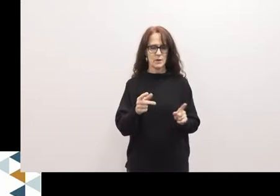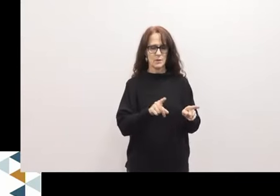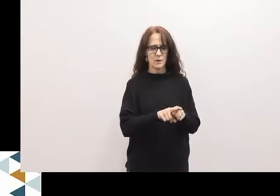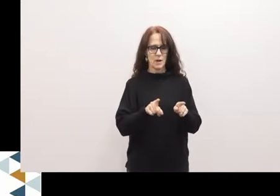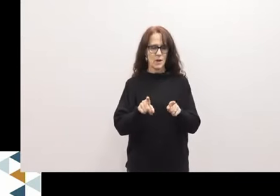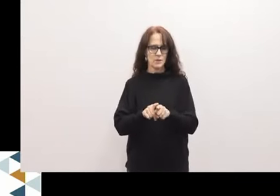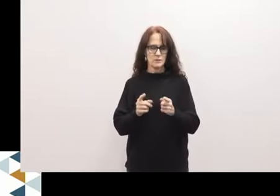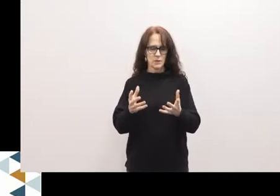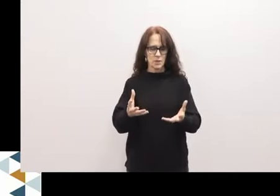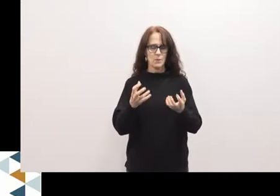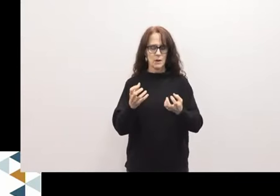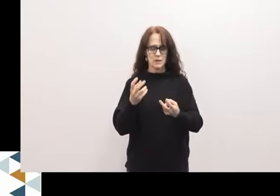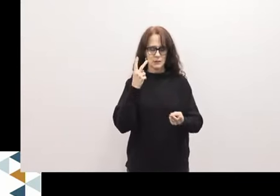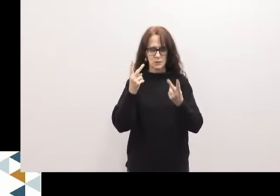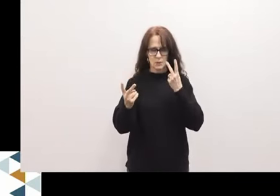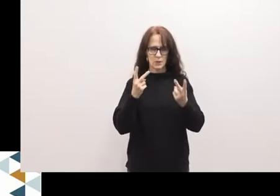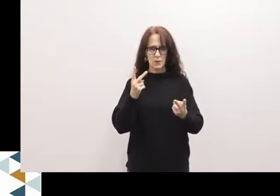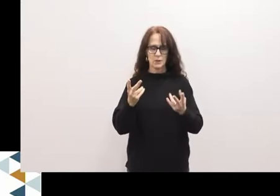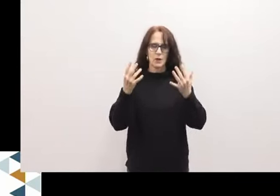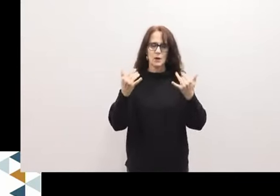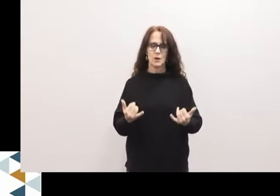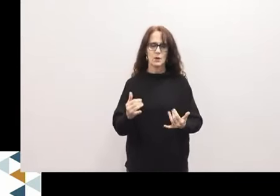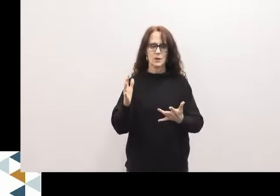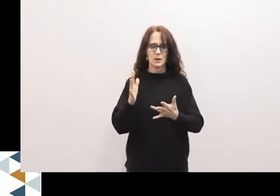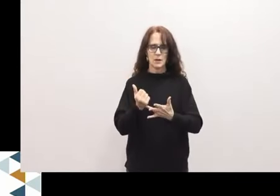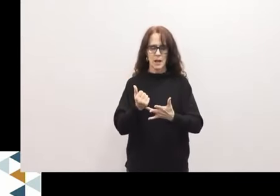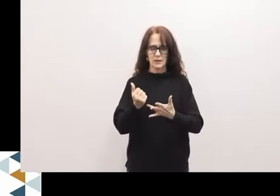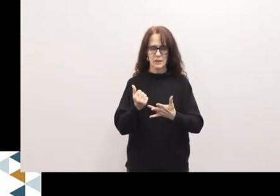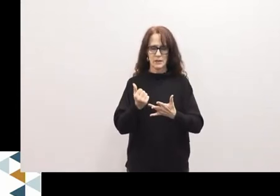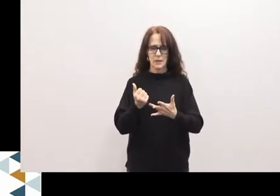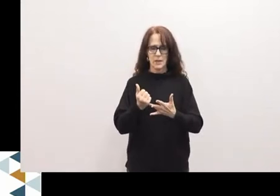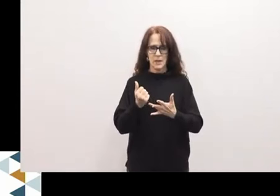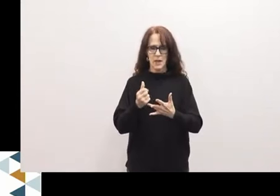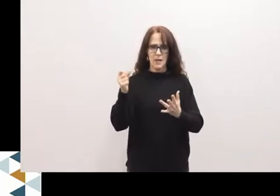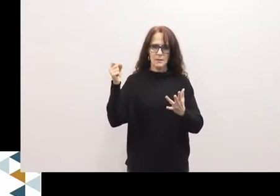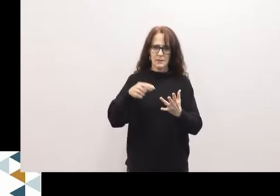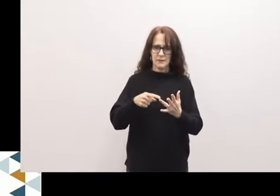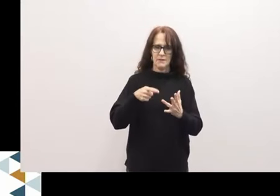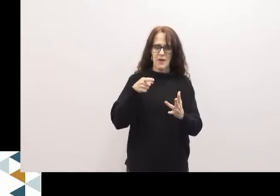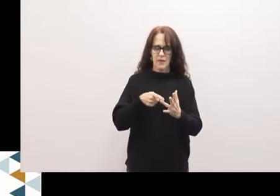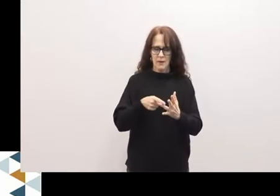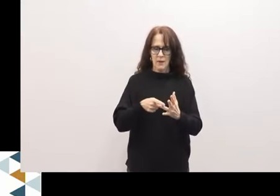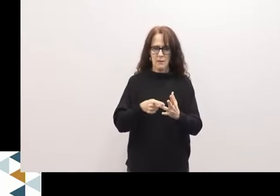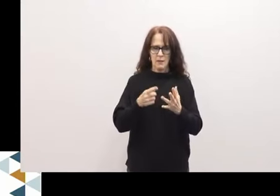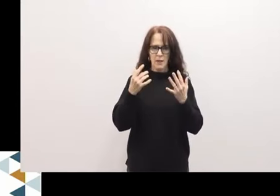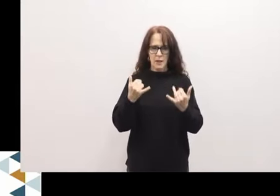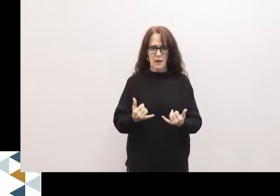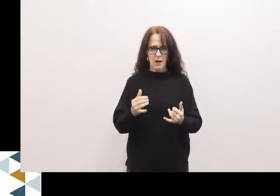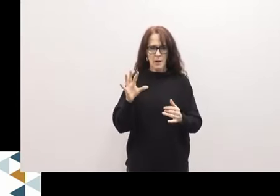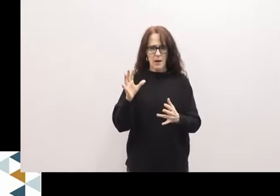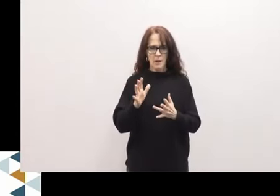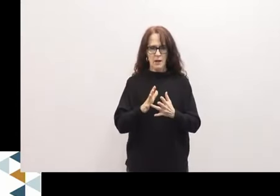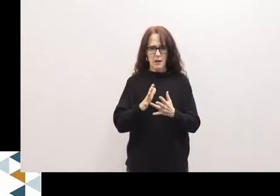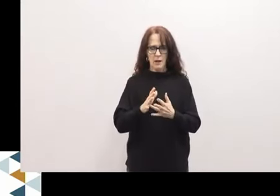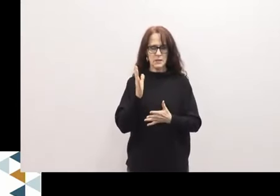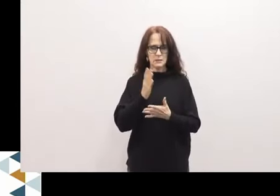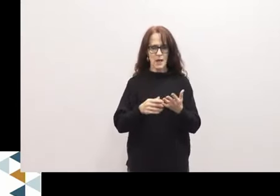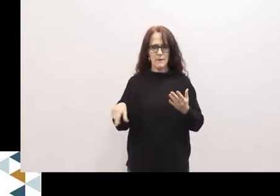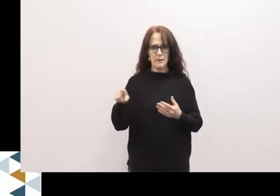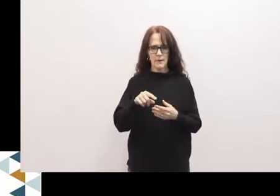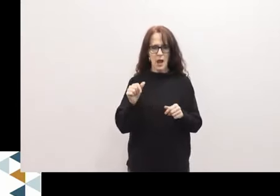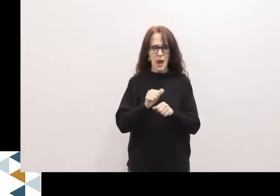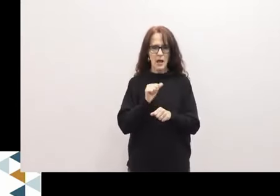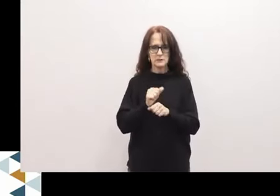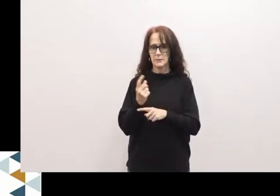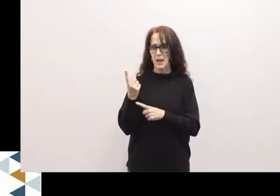to look at our current ninth graders, and specifically of the current ninth graders, some of them took